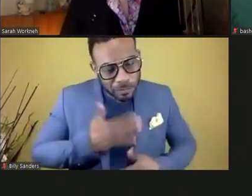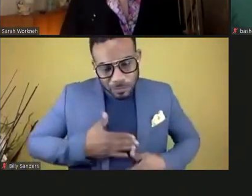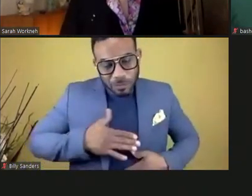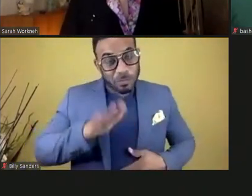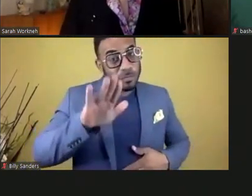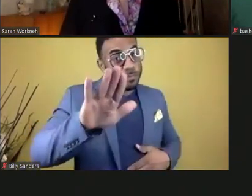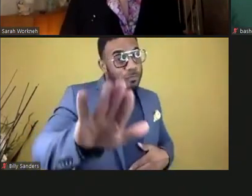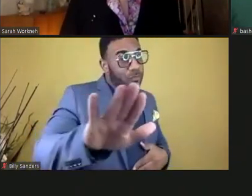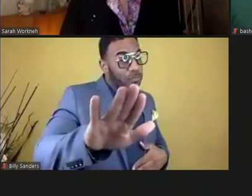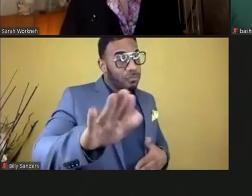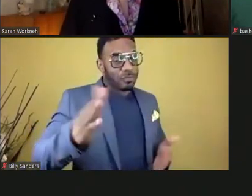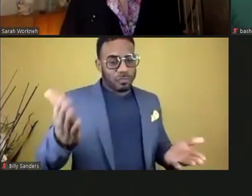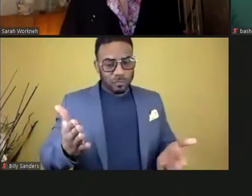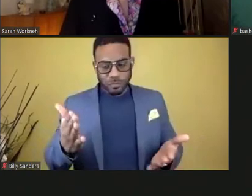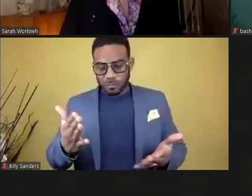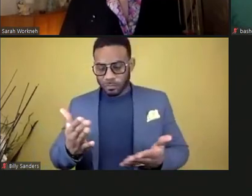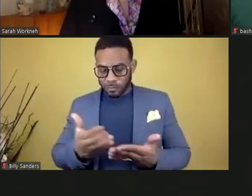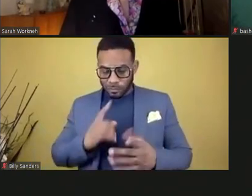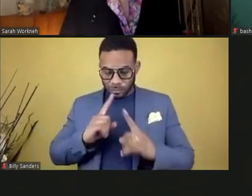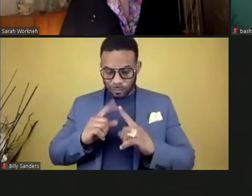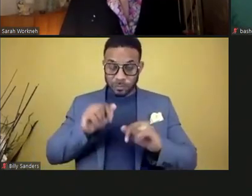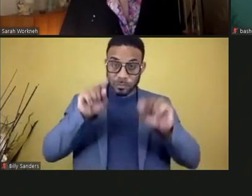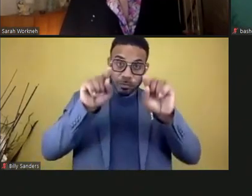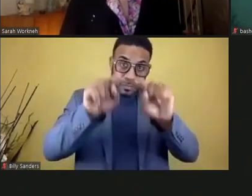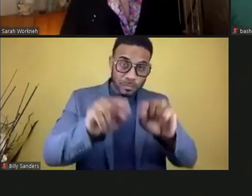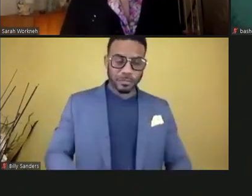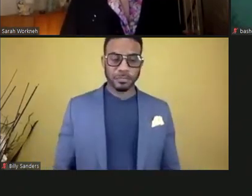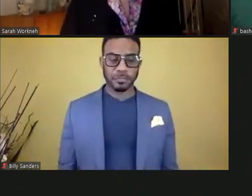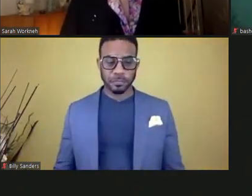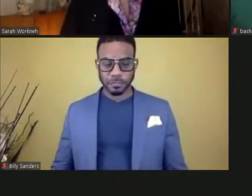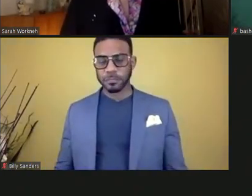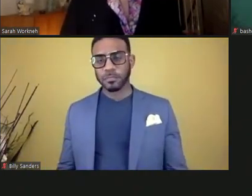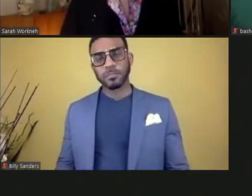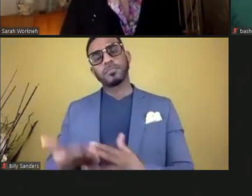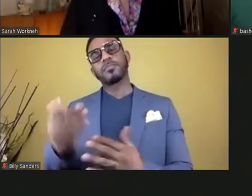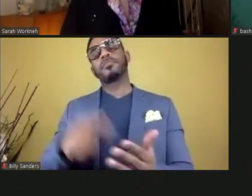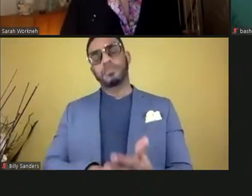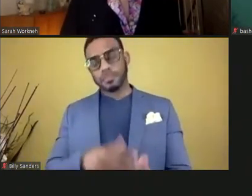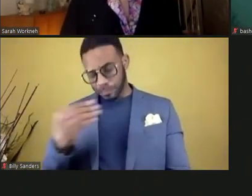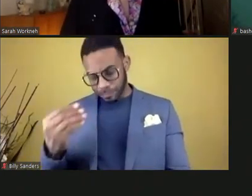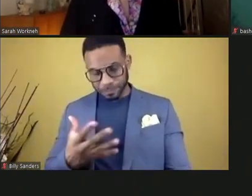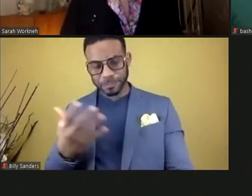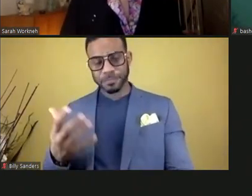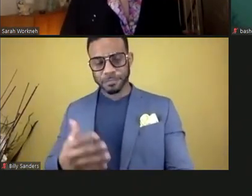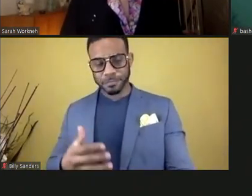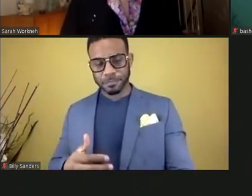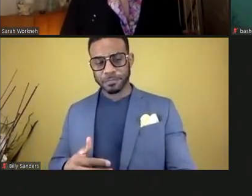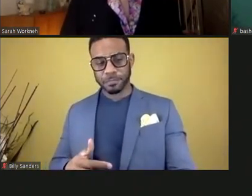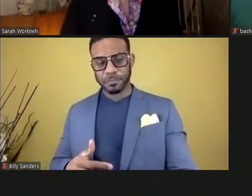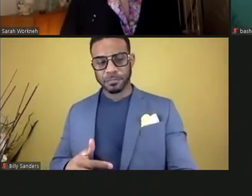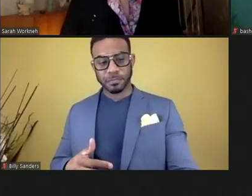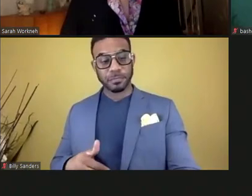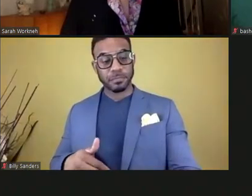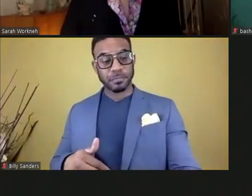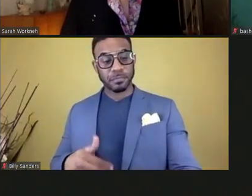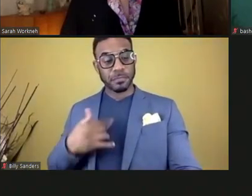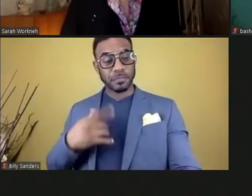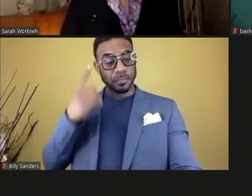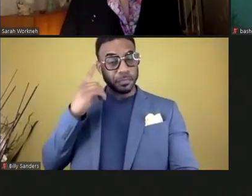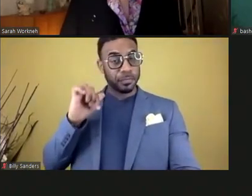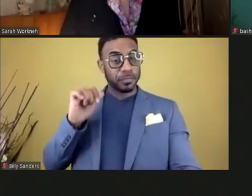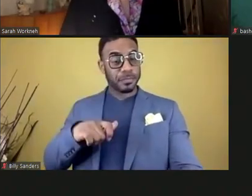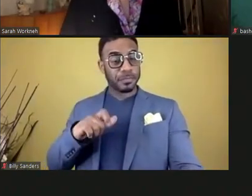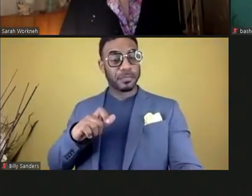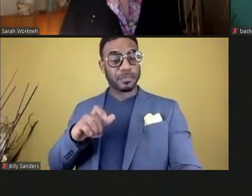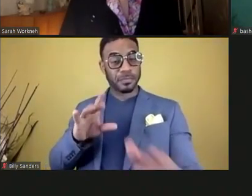your presence and getting to talk with you through this. And yeah, I mean, I think I have to